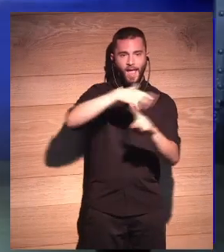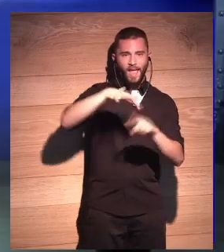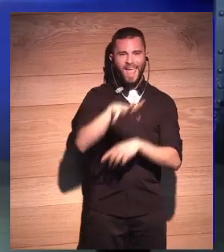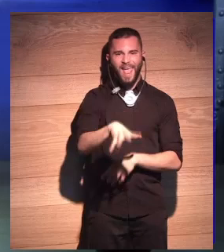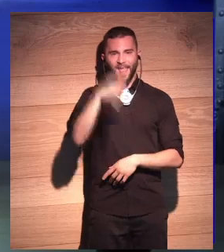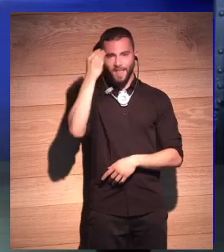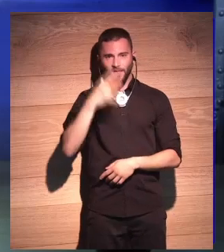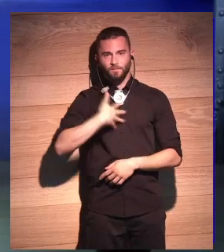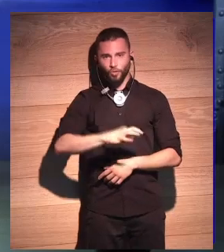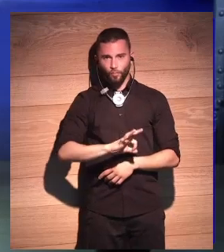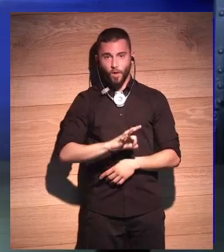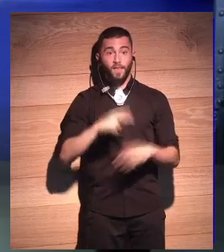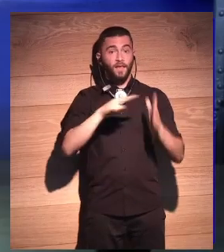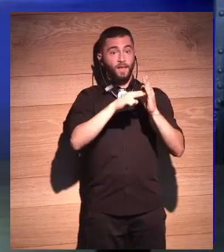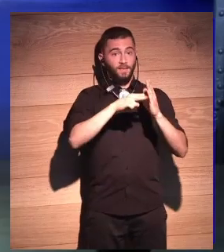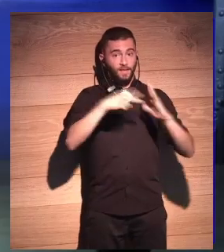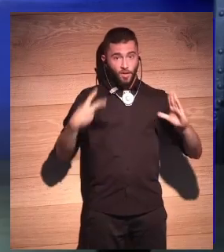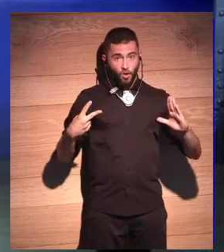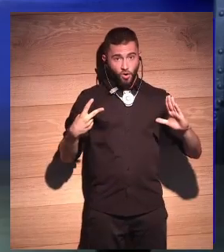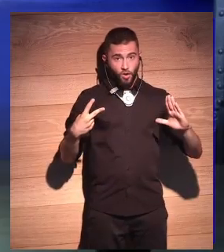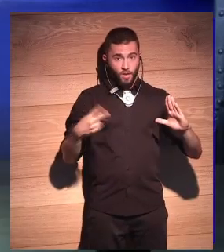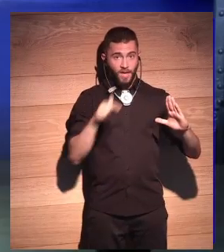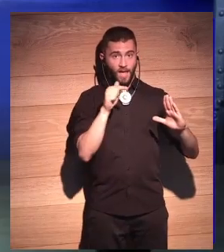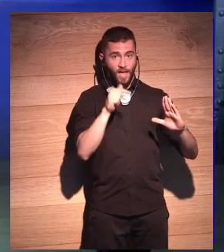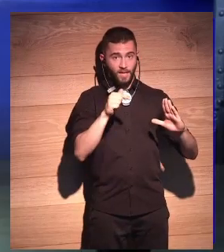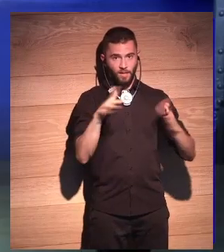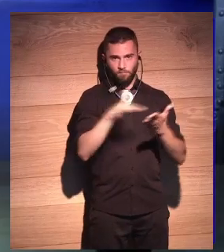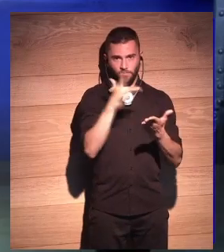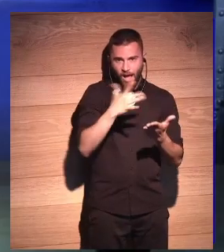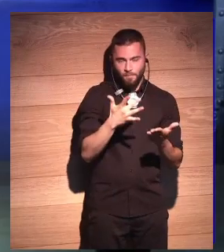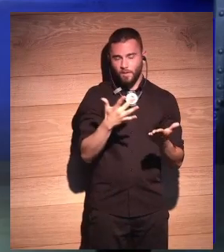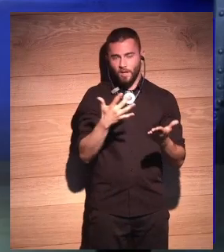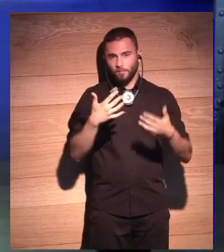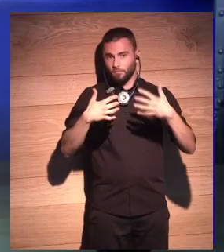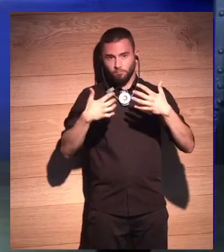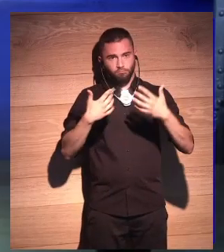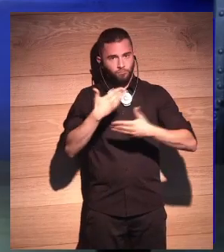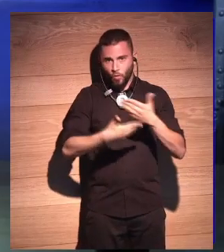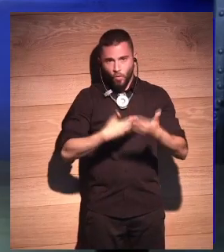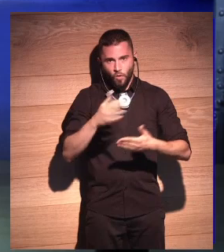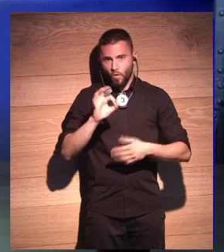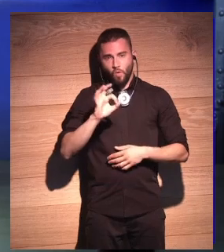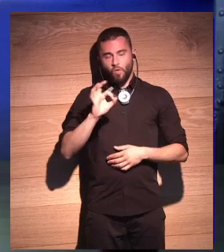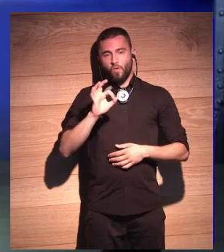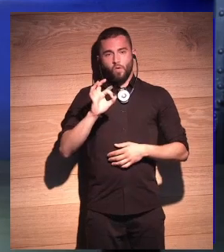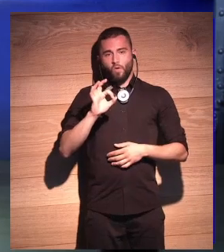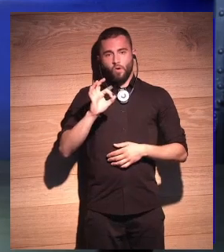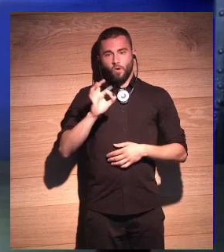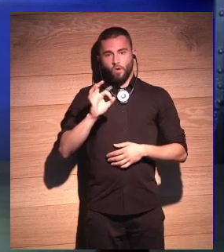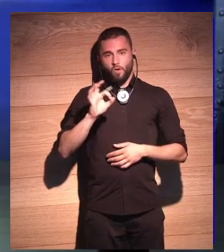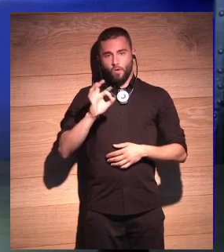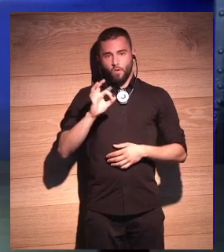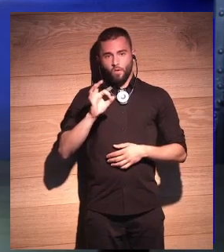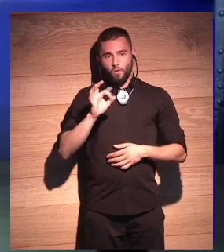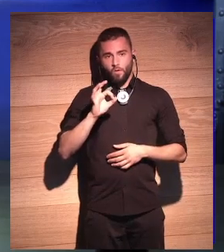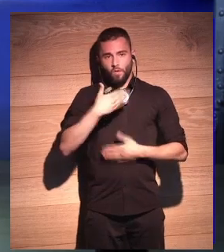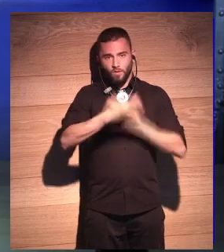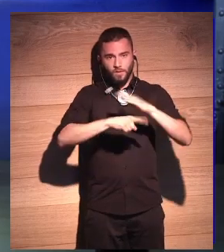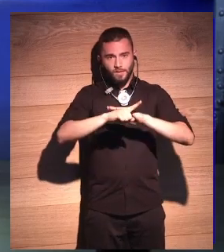this on a tablet works, and given the acceleration we've had of development from Apple